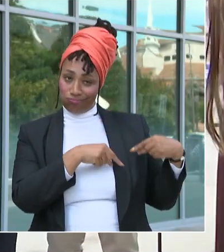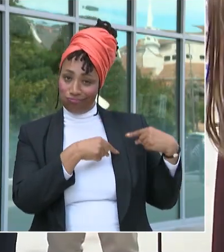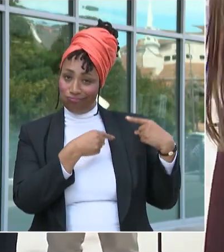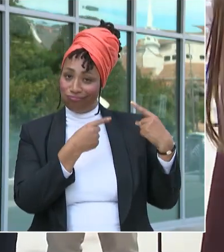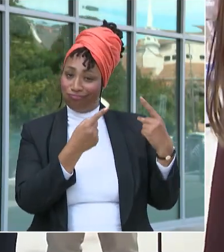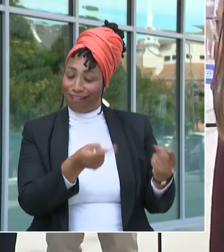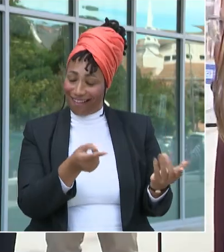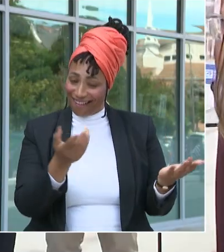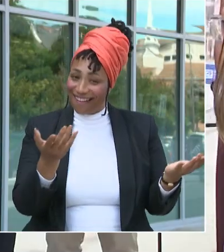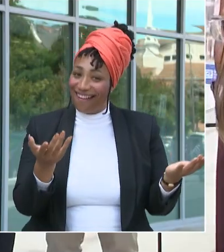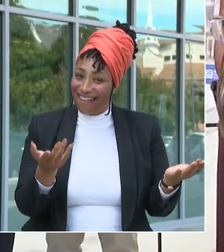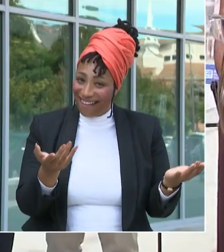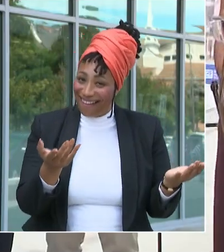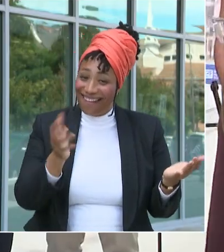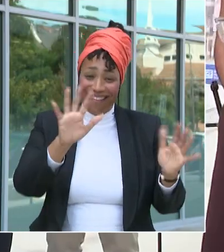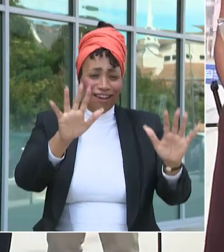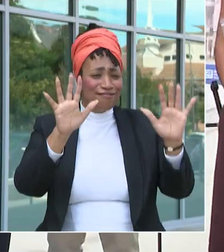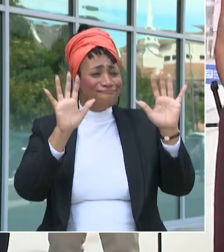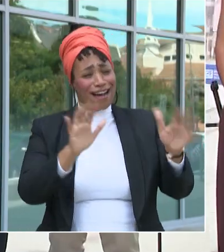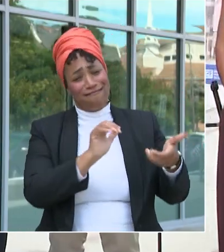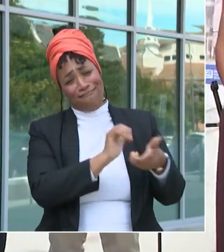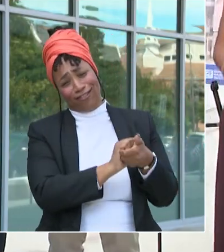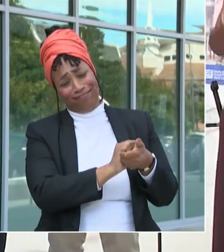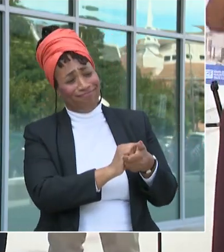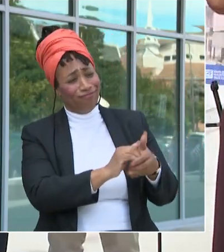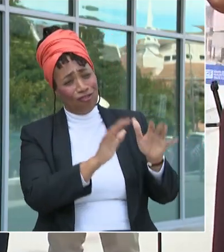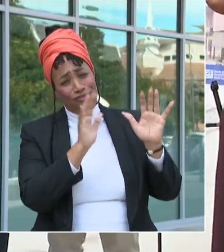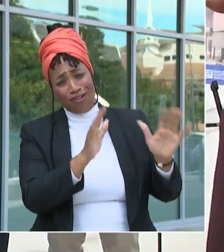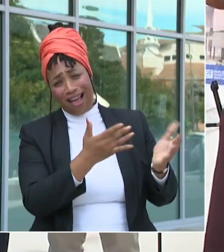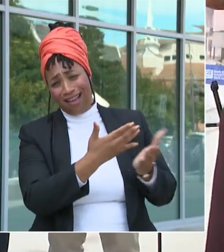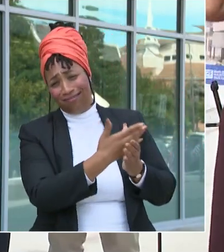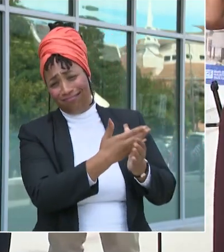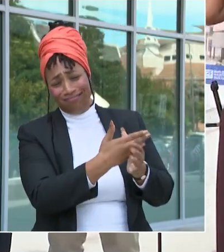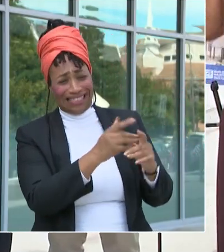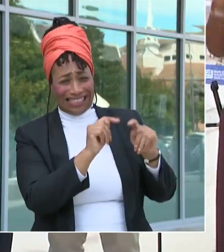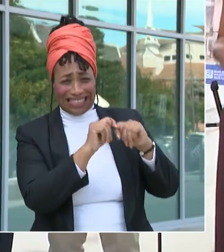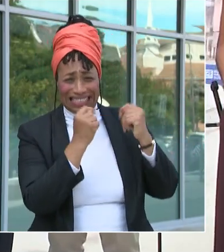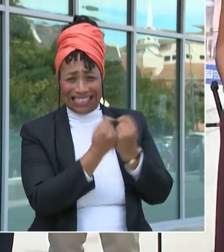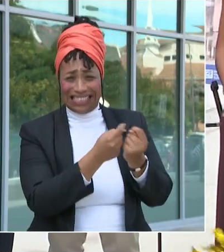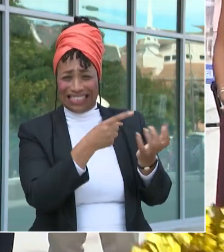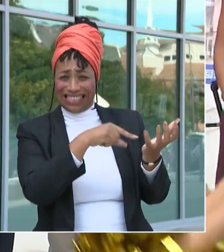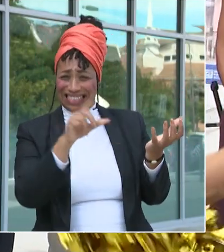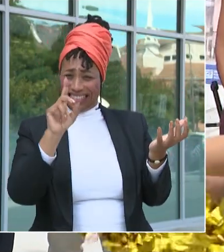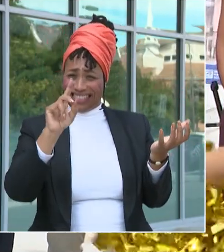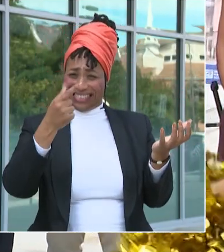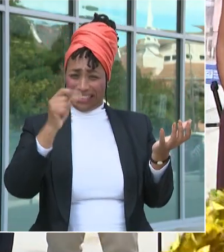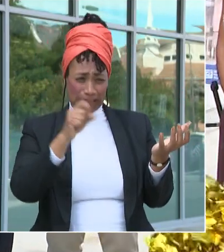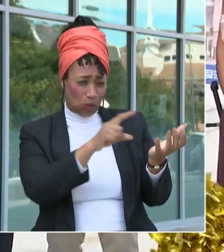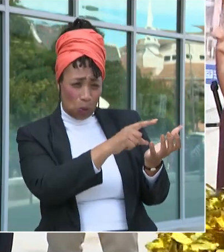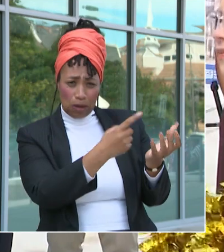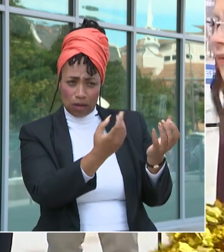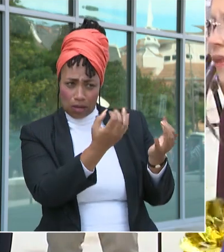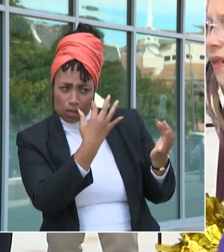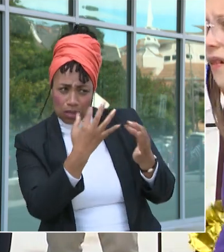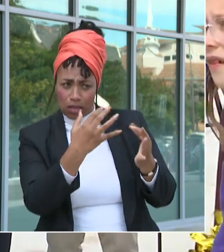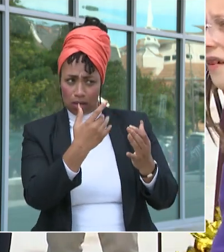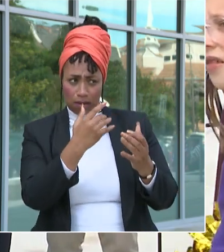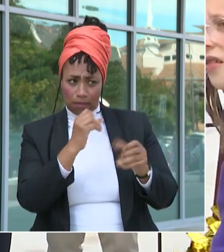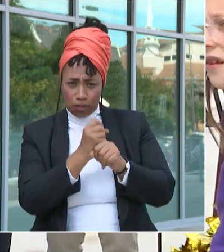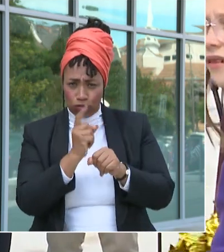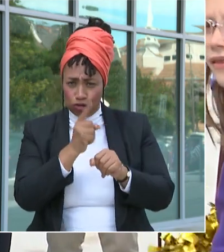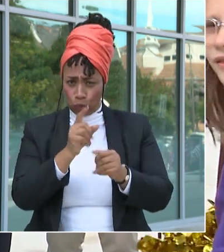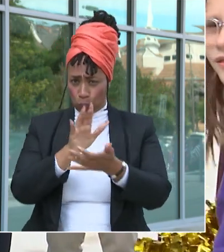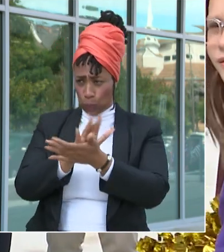entire team of Department of General Services for going above and beyond to ensure our school facilities look great across the